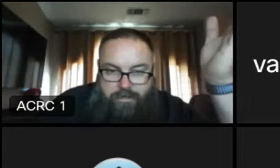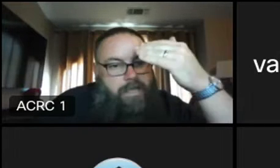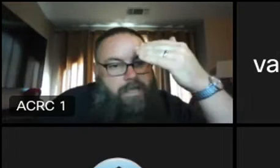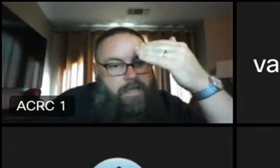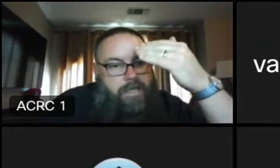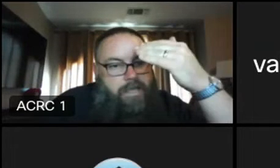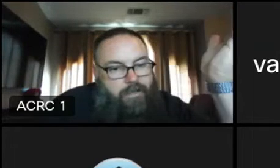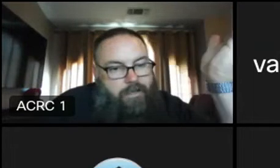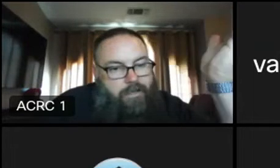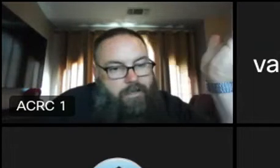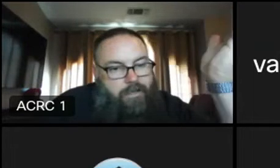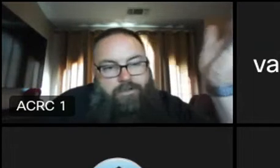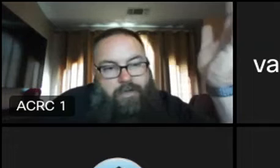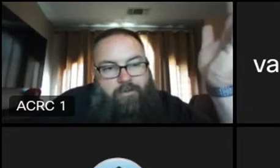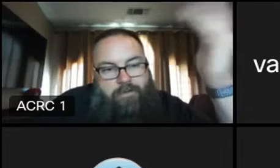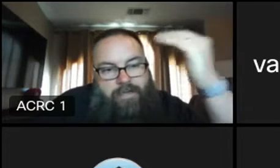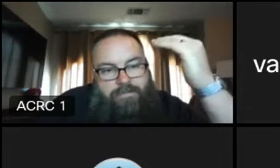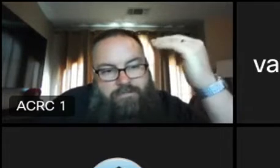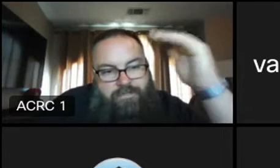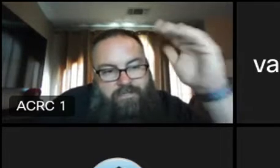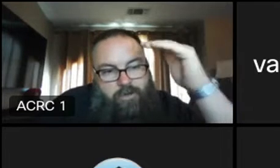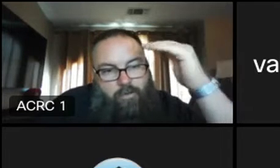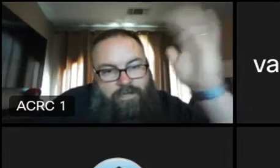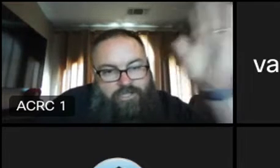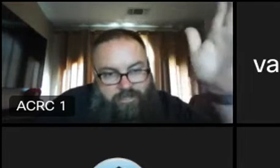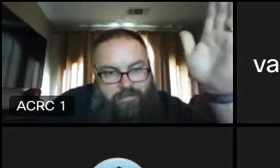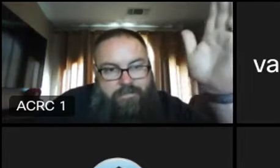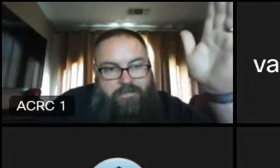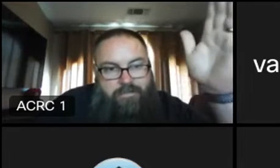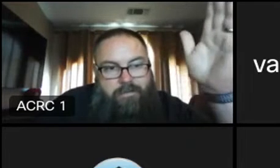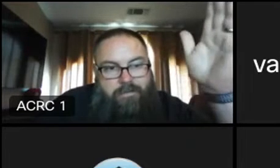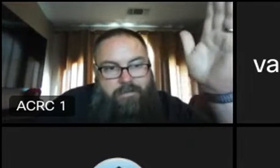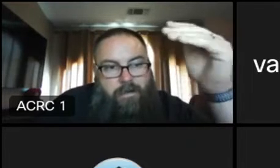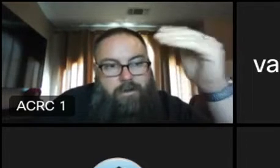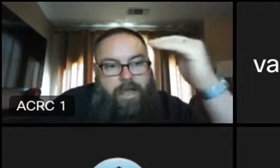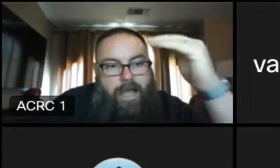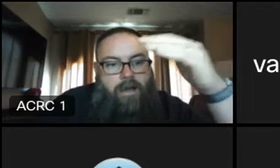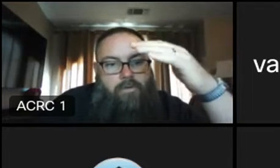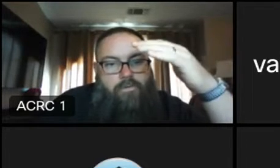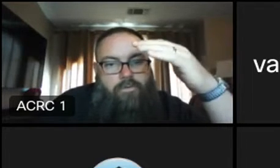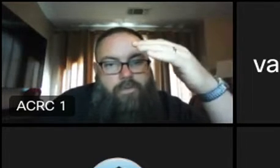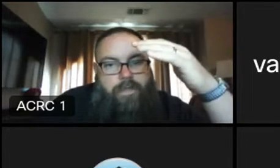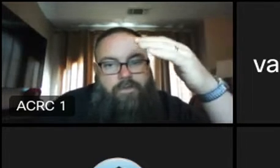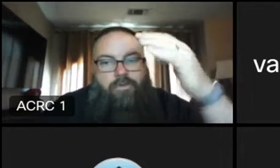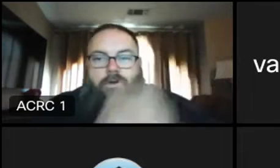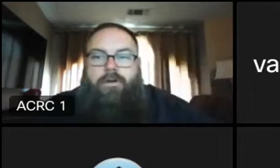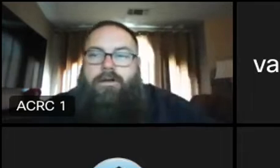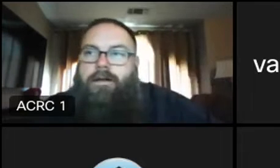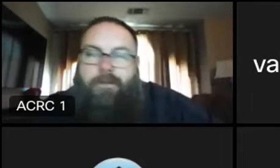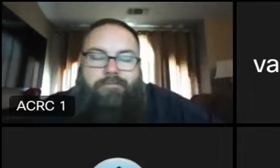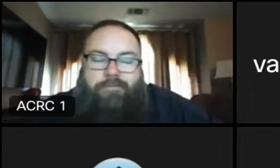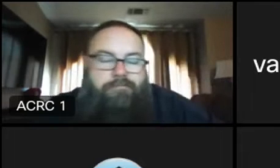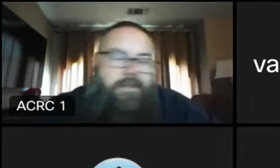done a Google survey. And in the Google survey, we've asked specific questions about how, like,